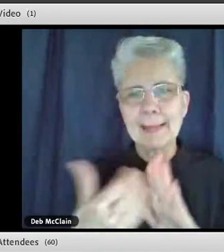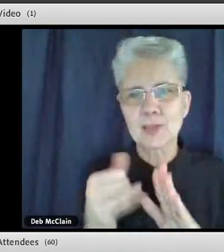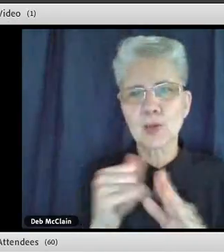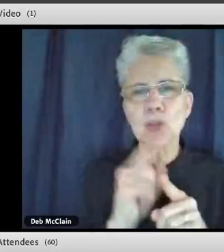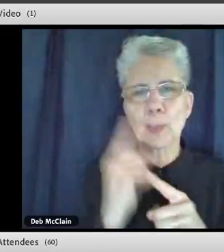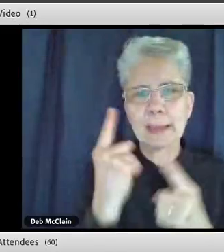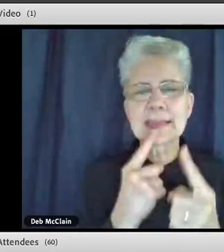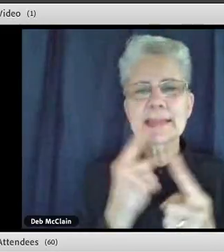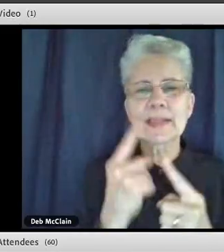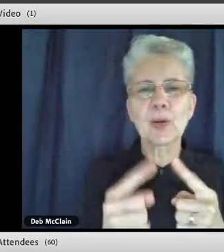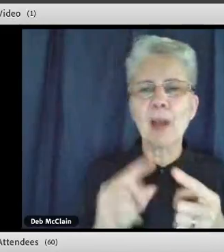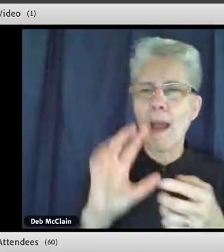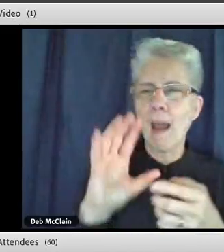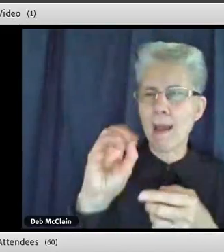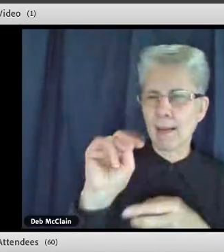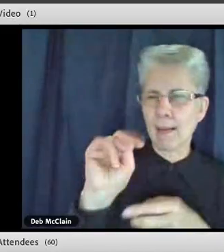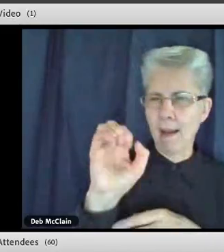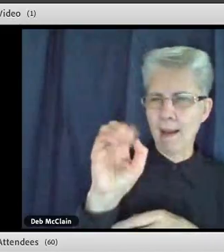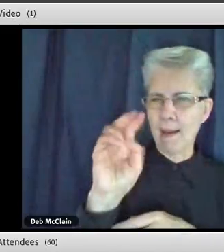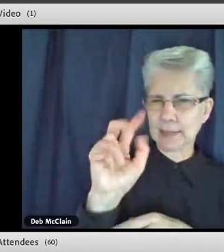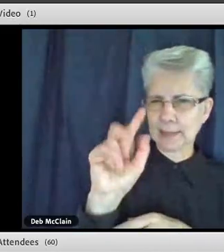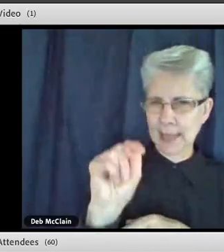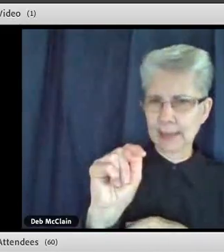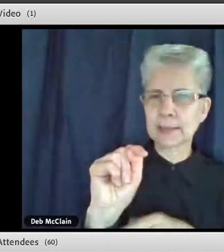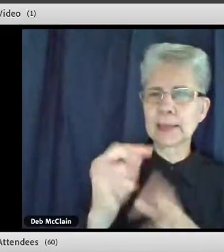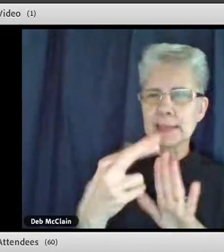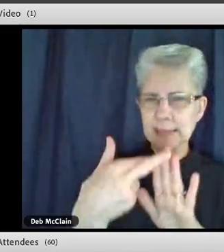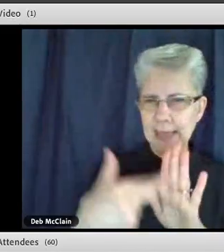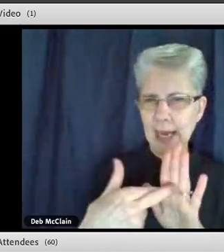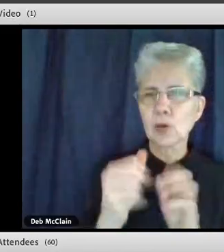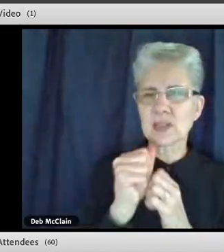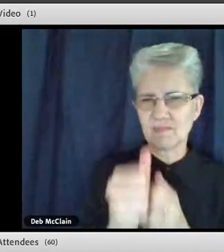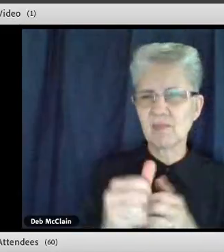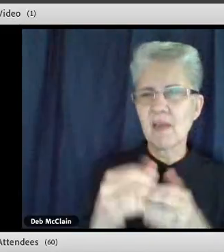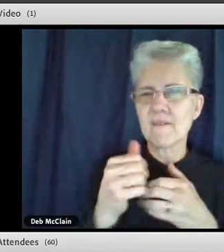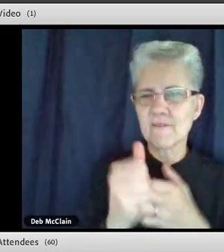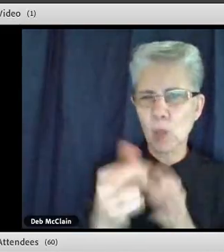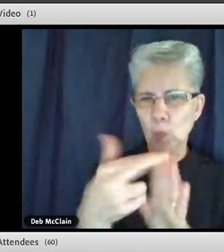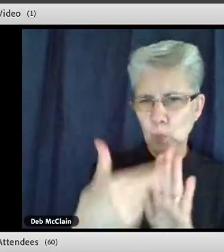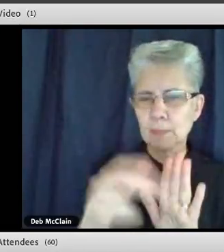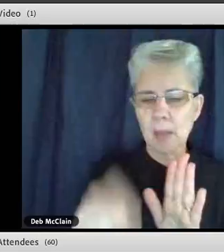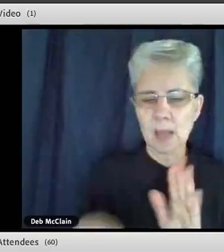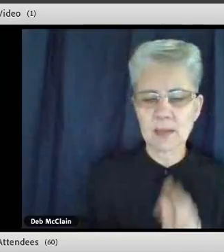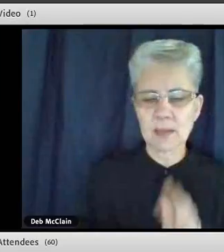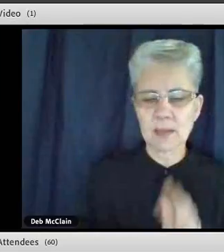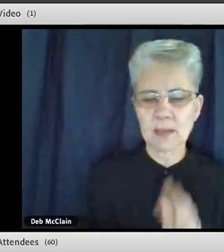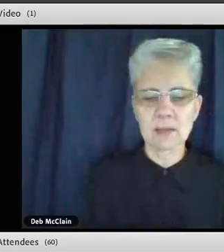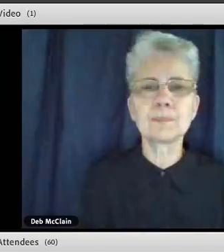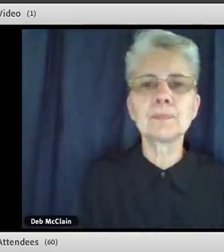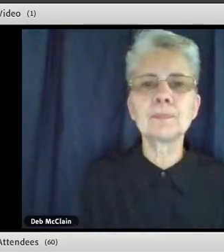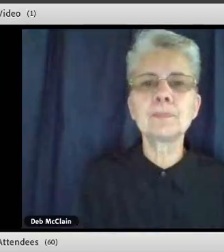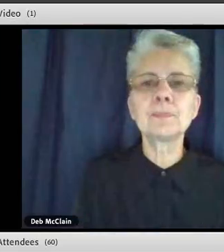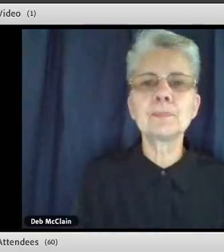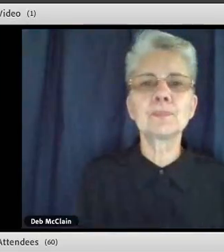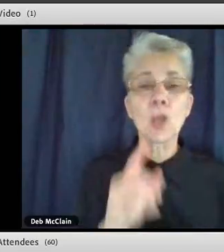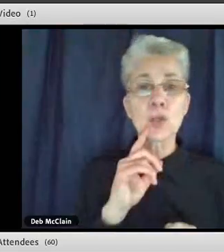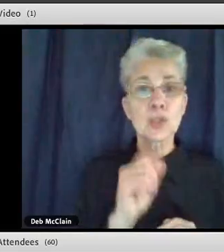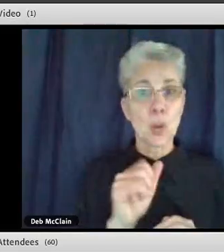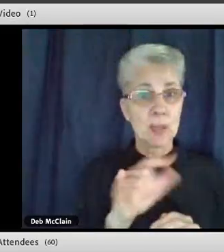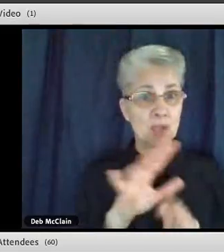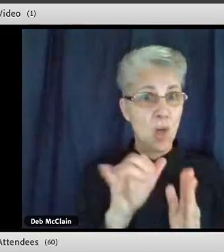content standard because it does provide some guidelines. So Anyway, but so hopefully